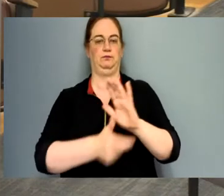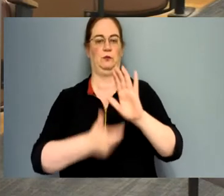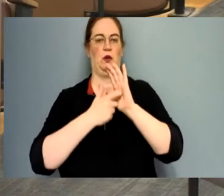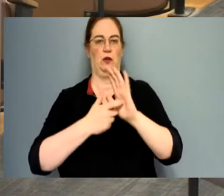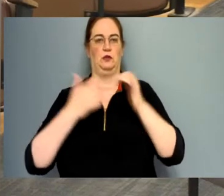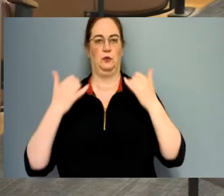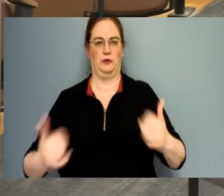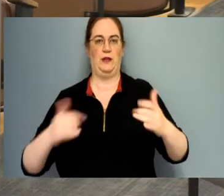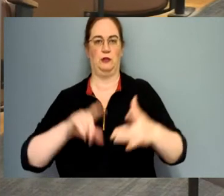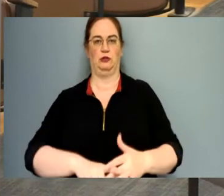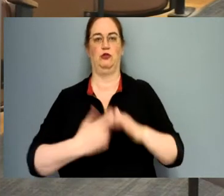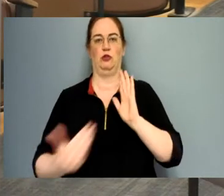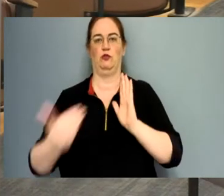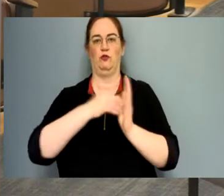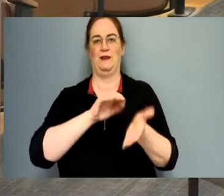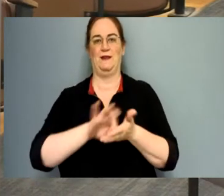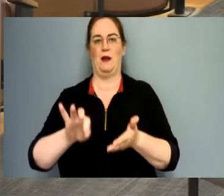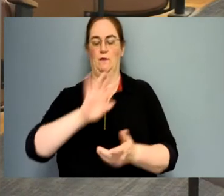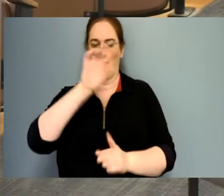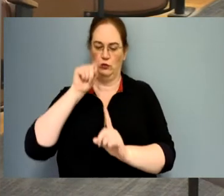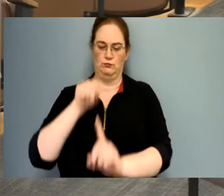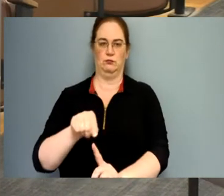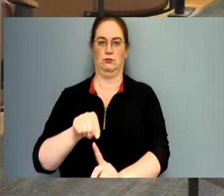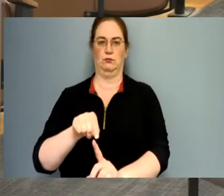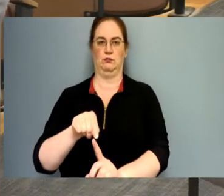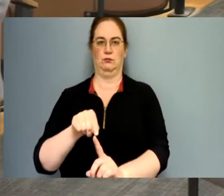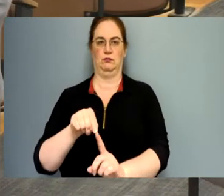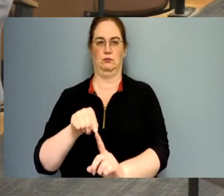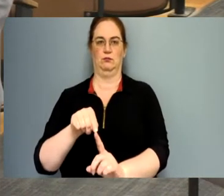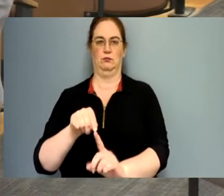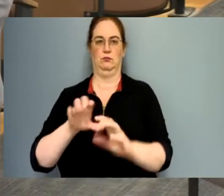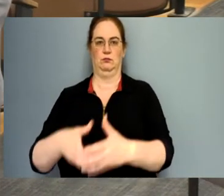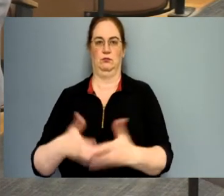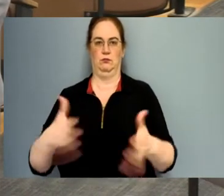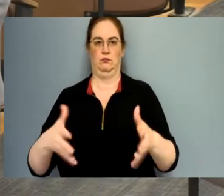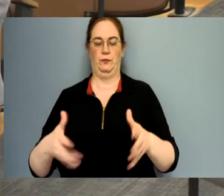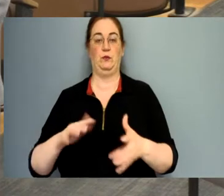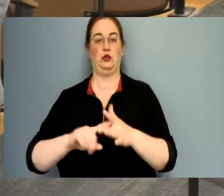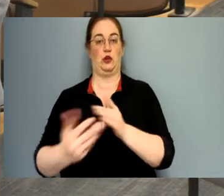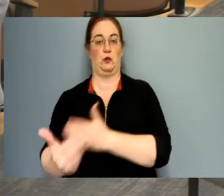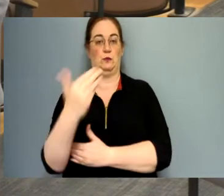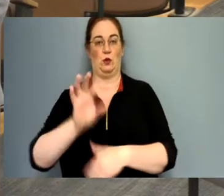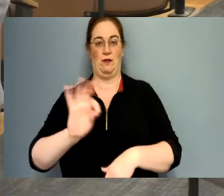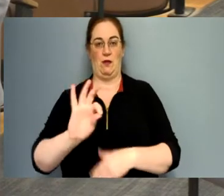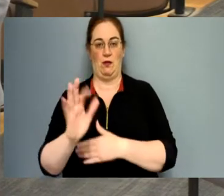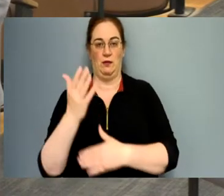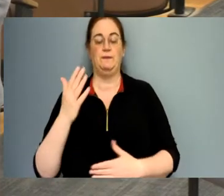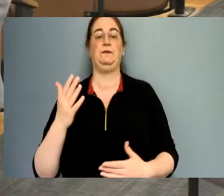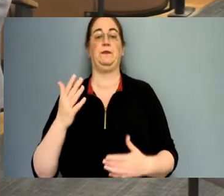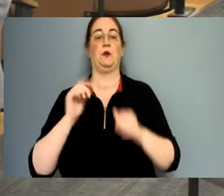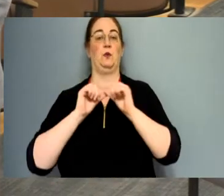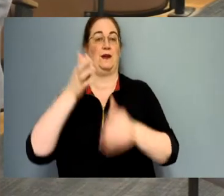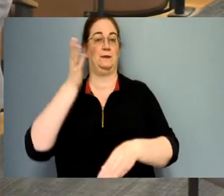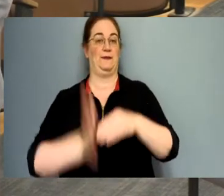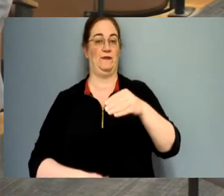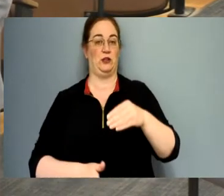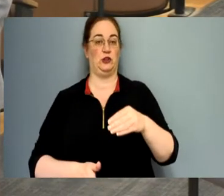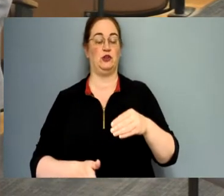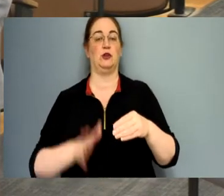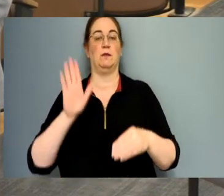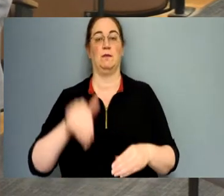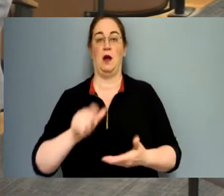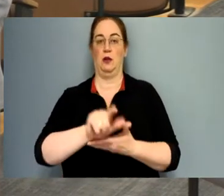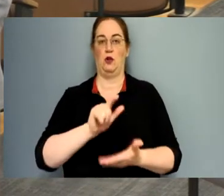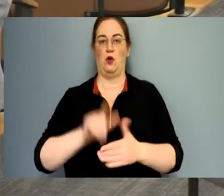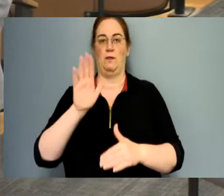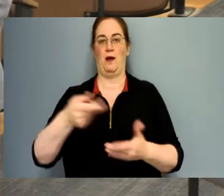to begin a recount for just that office. We've been started this morning at 9 a.m. We have to be finished by law